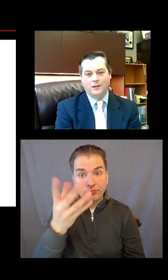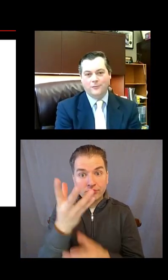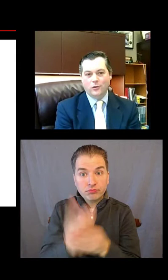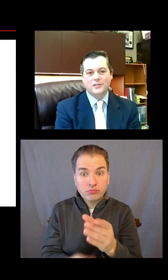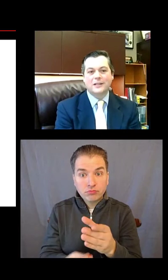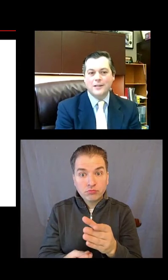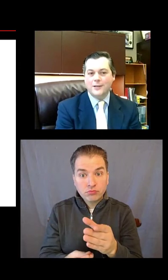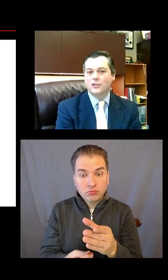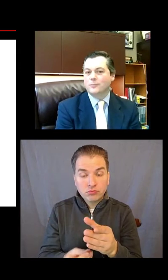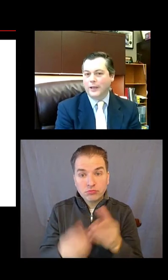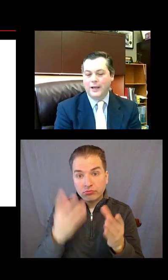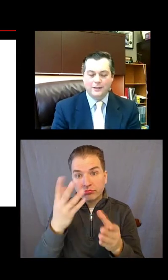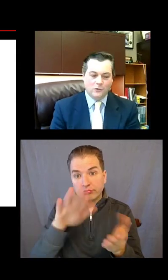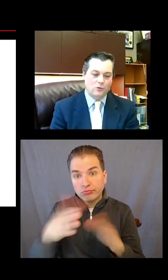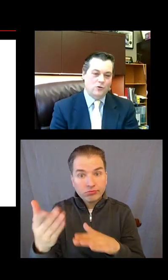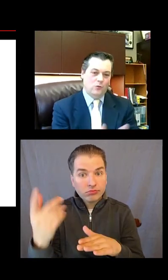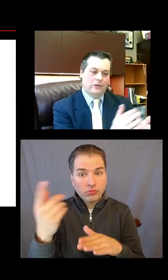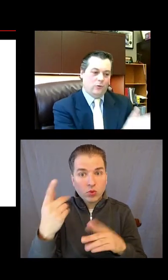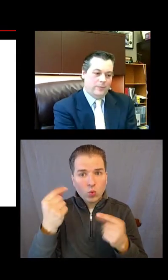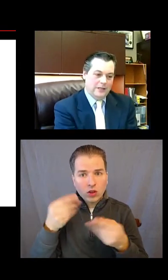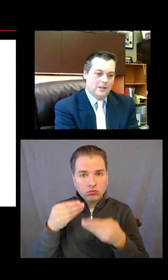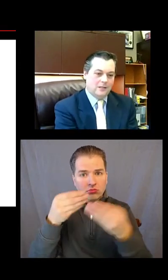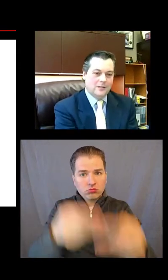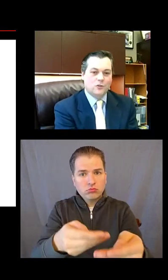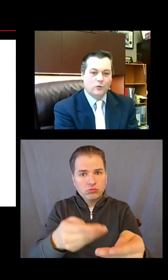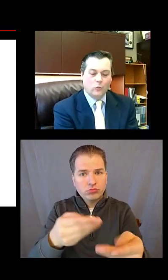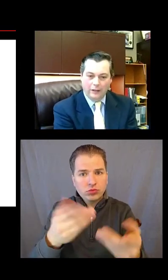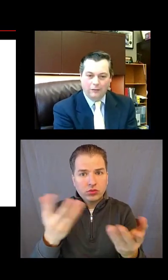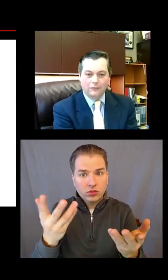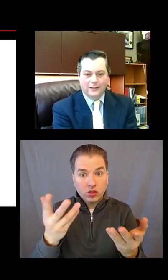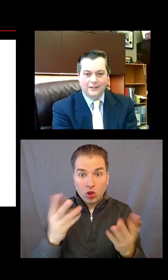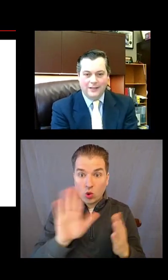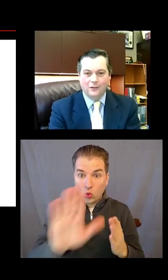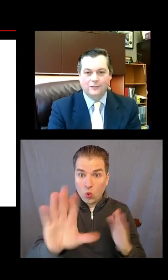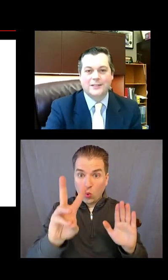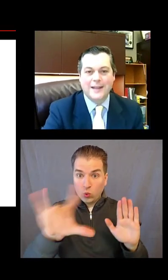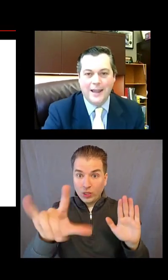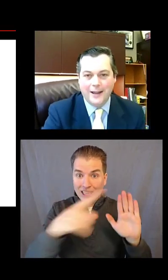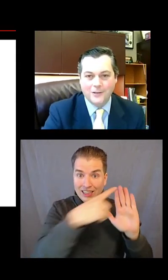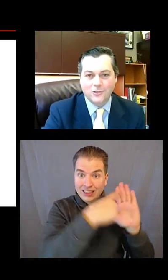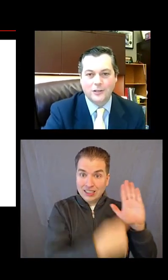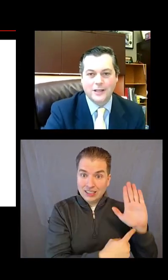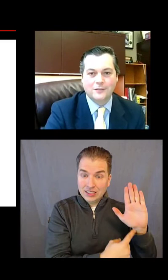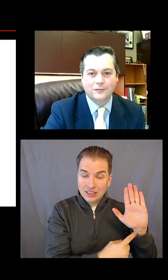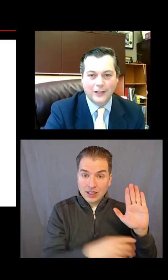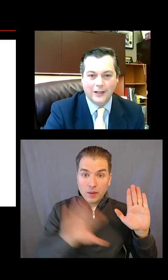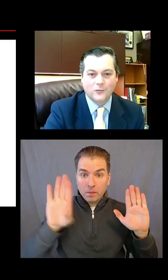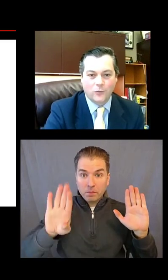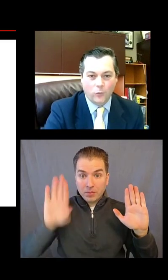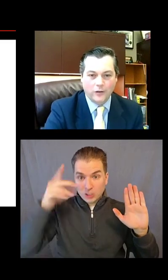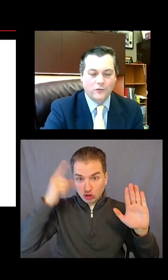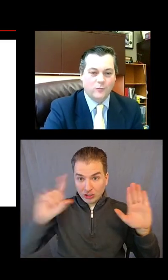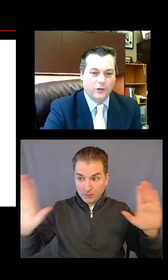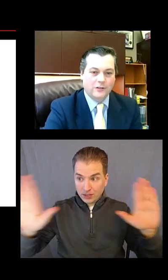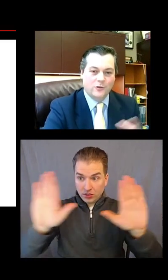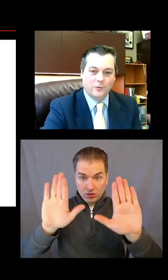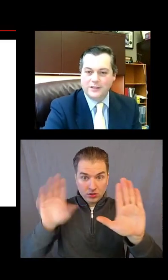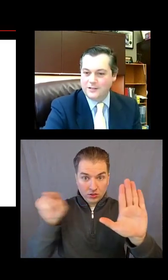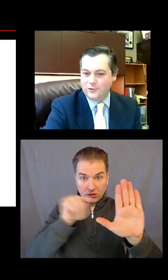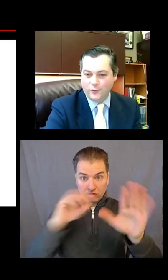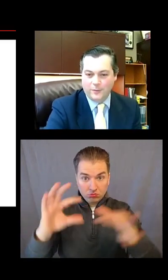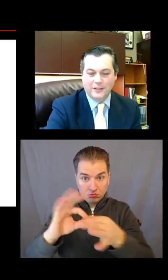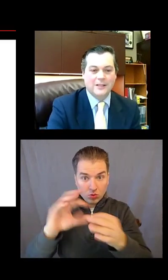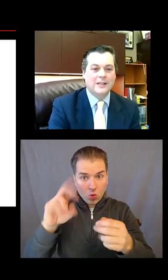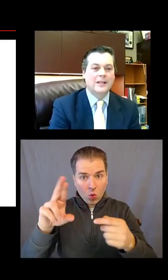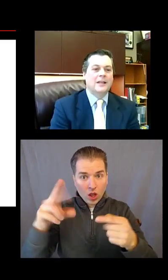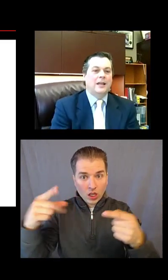that as part of your succession planning that you do with your business, that your will itself does not actually conflict with what you've put into your